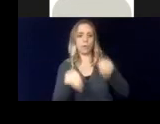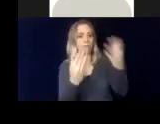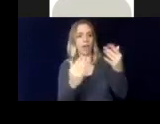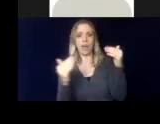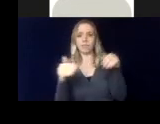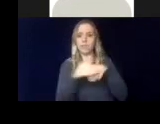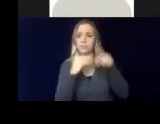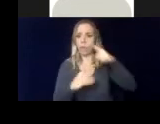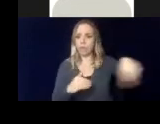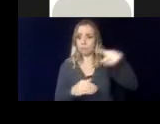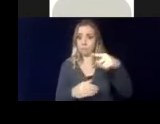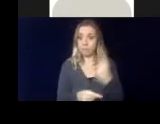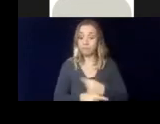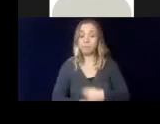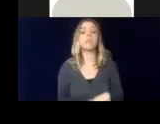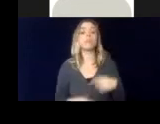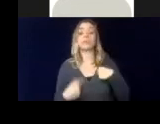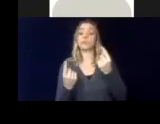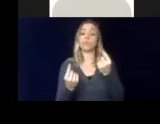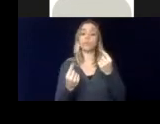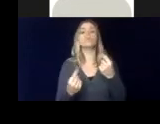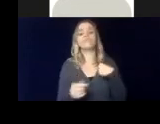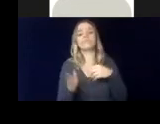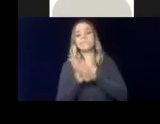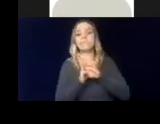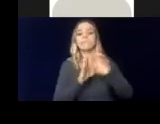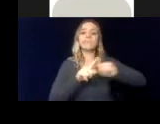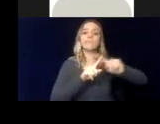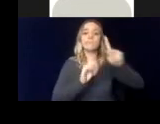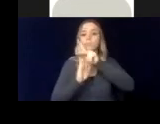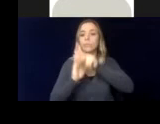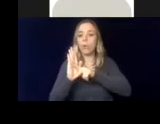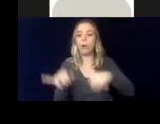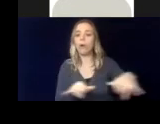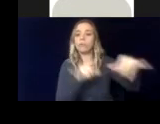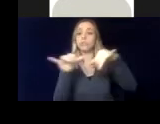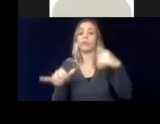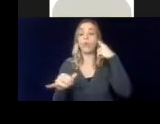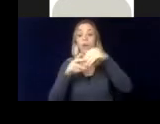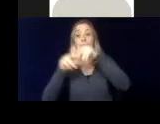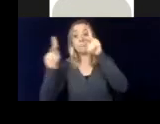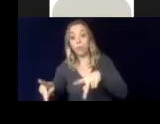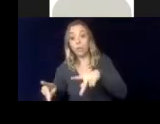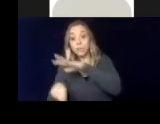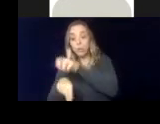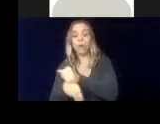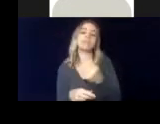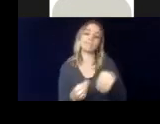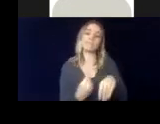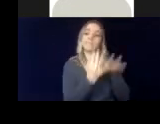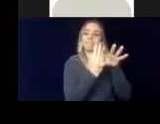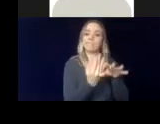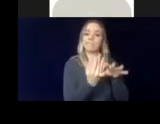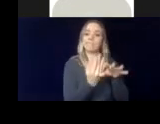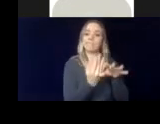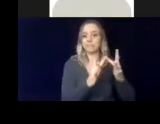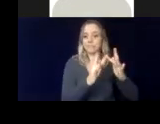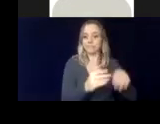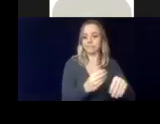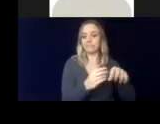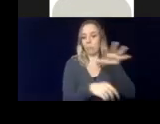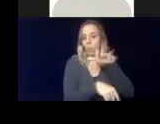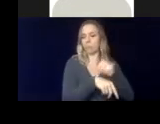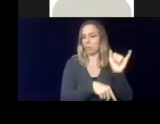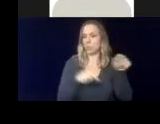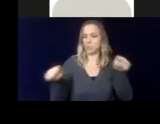did is develop a variety of protocols for both in-person and telehealth appointments to ensure that these people had